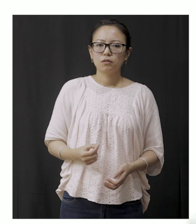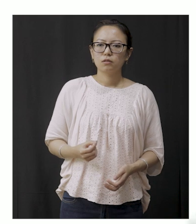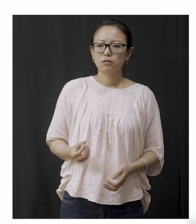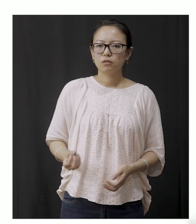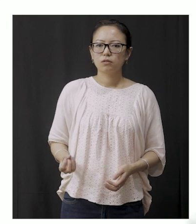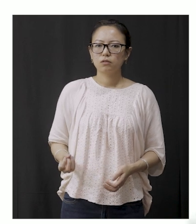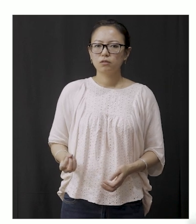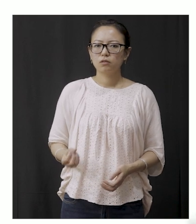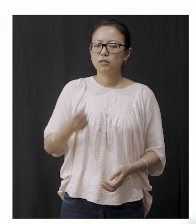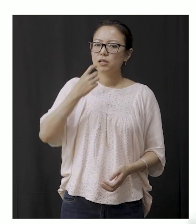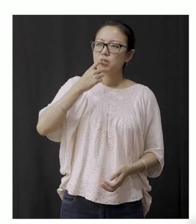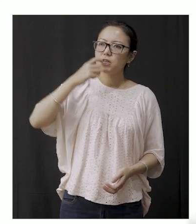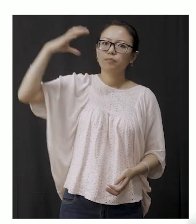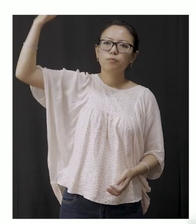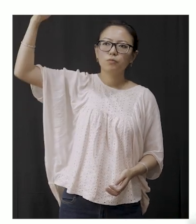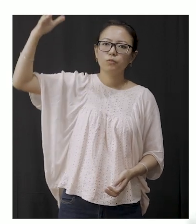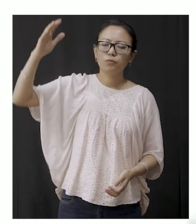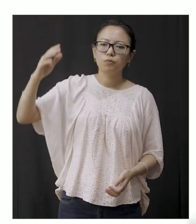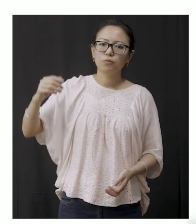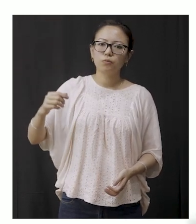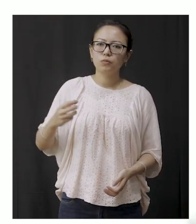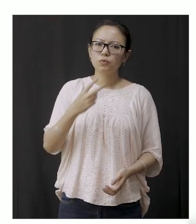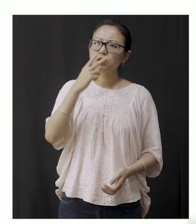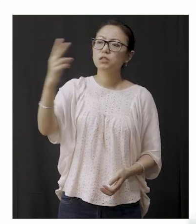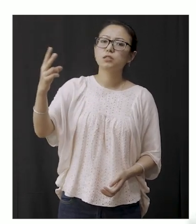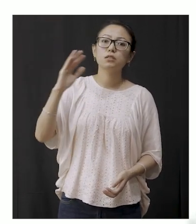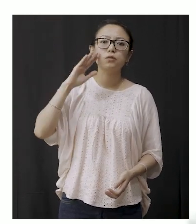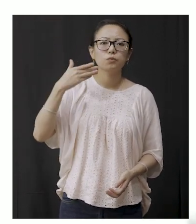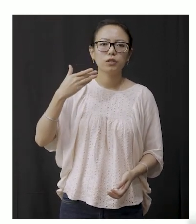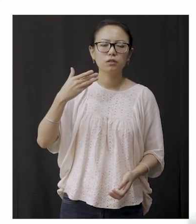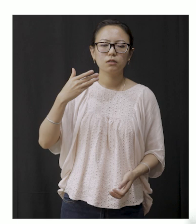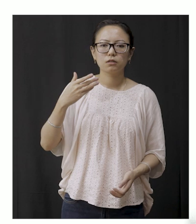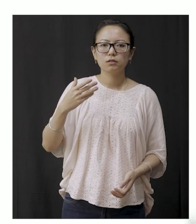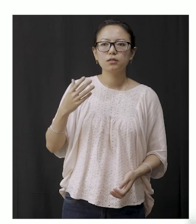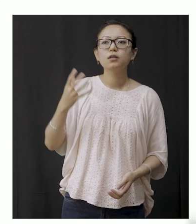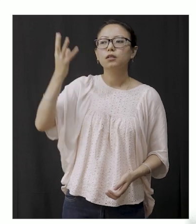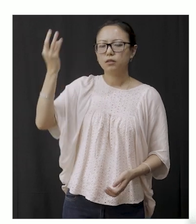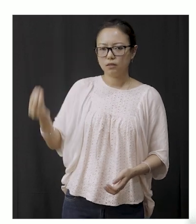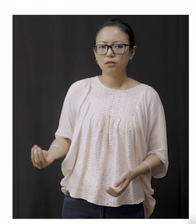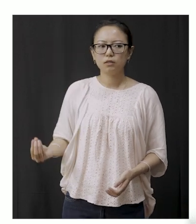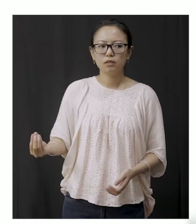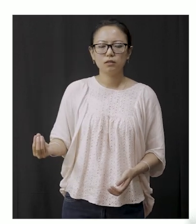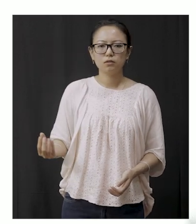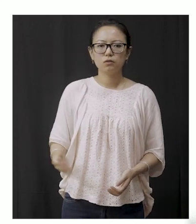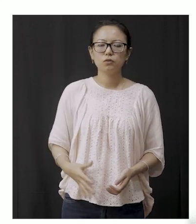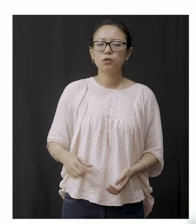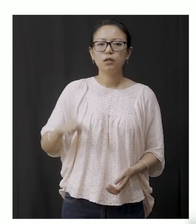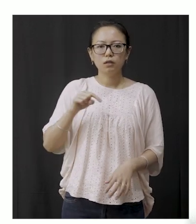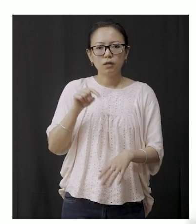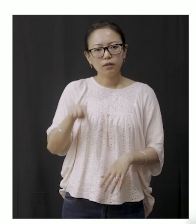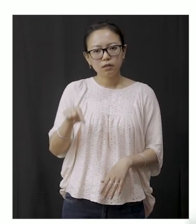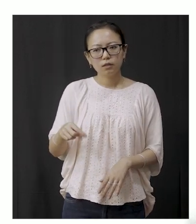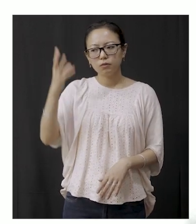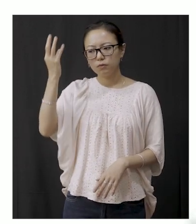and the trees can see it. The moon appears only during the night, right? So here the moon has appeared and they